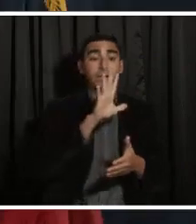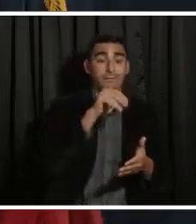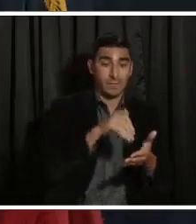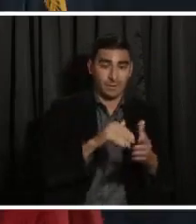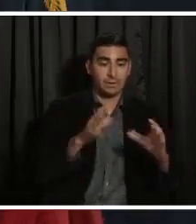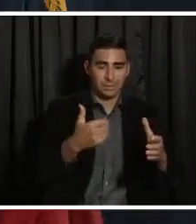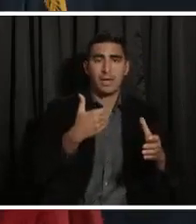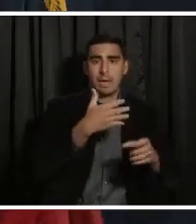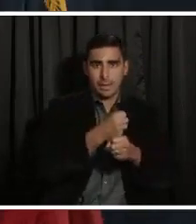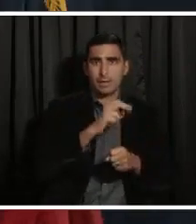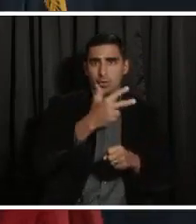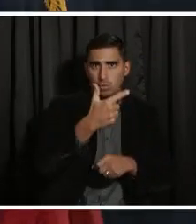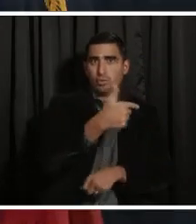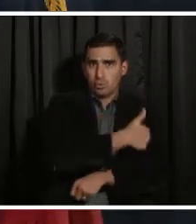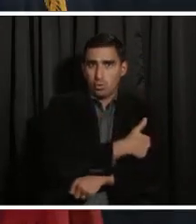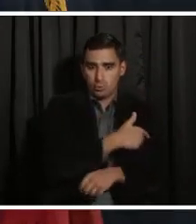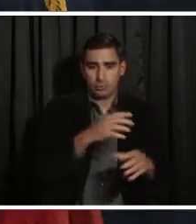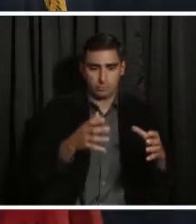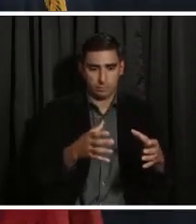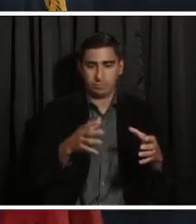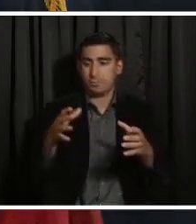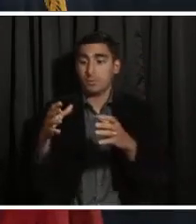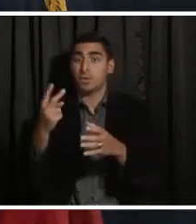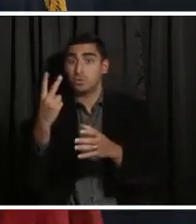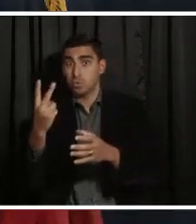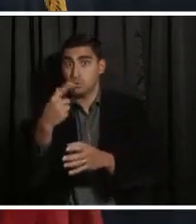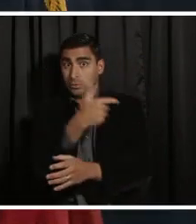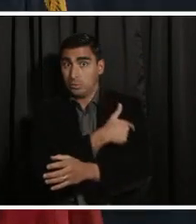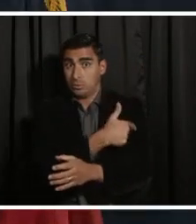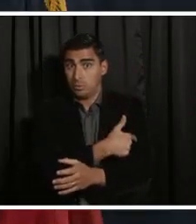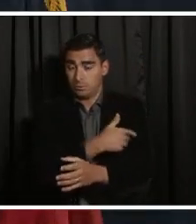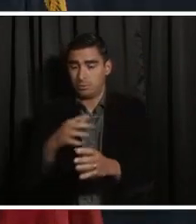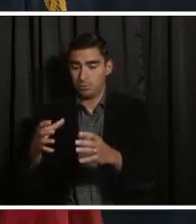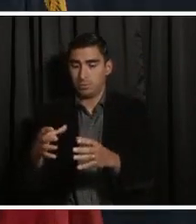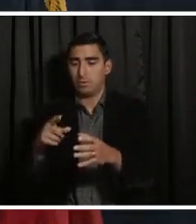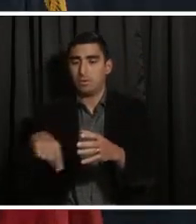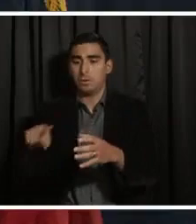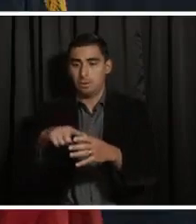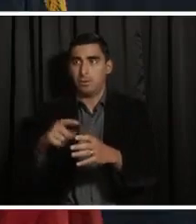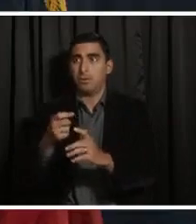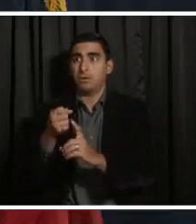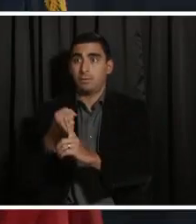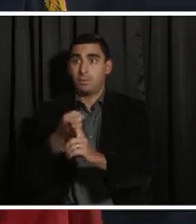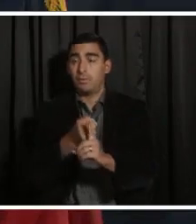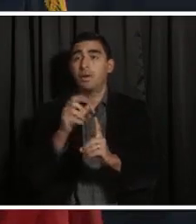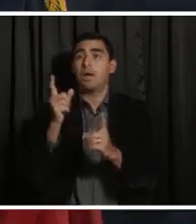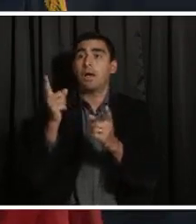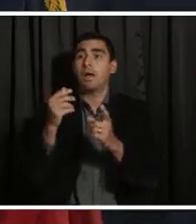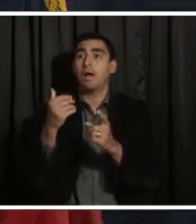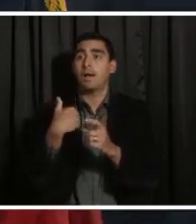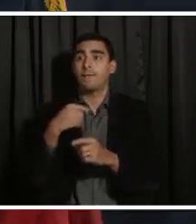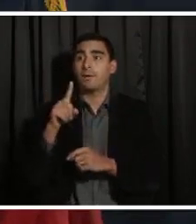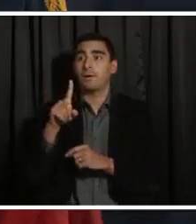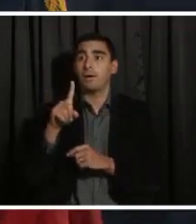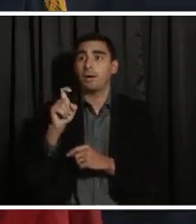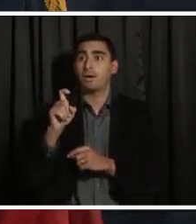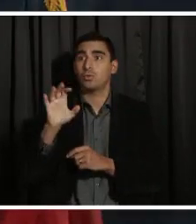dose. Out of the 5,000 that just got the 2 doses, they had 109 that